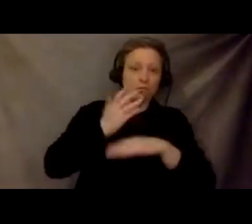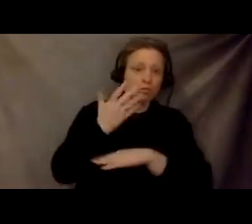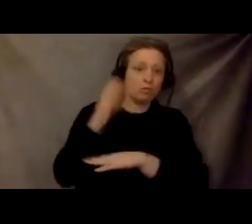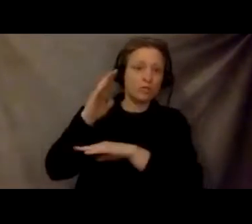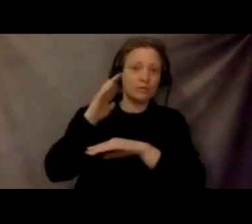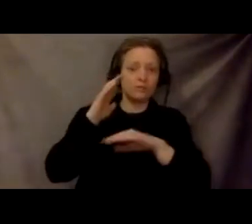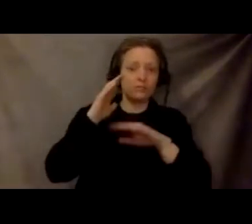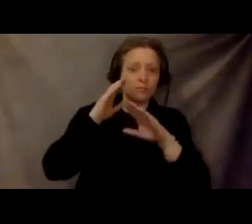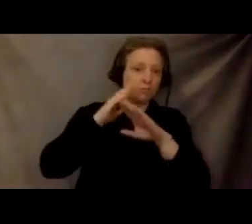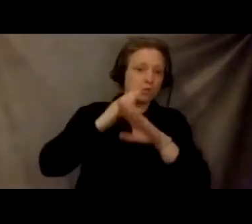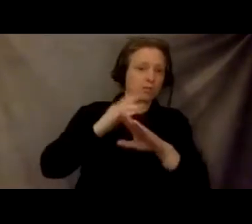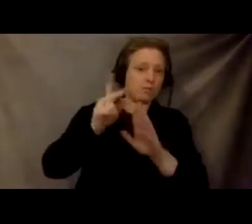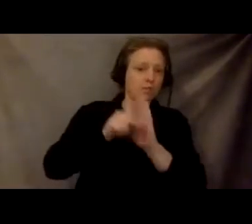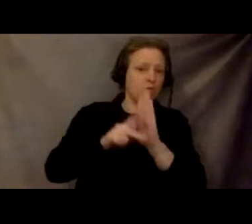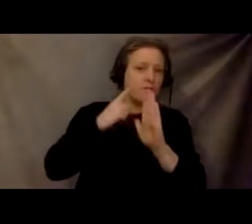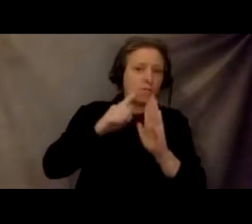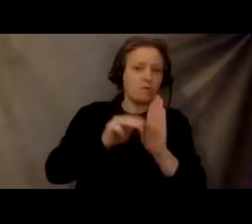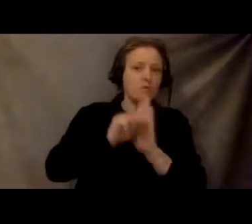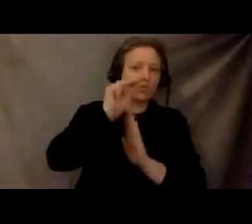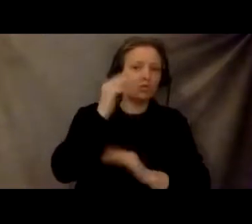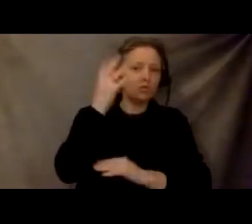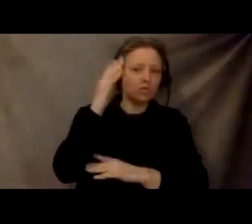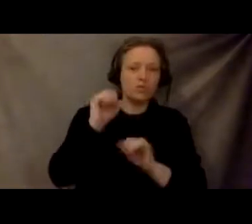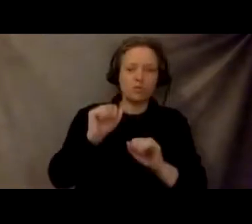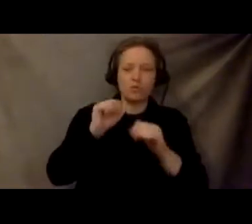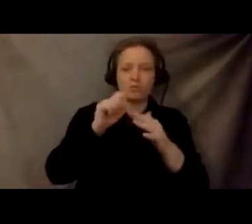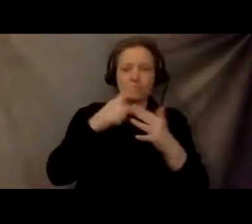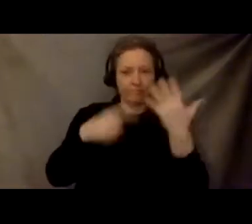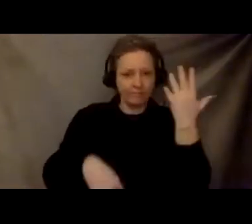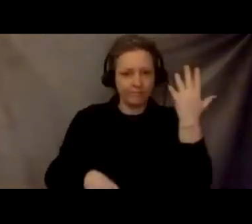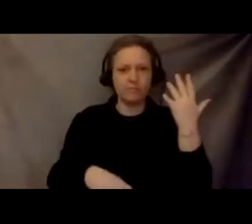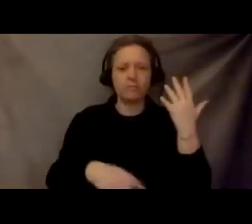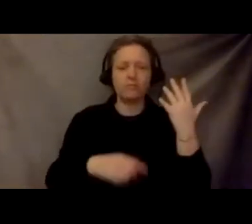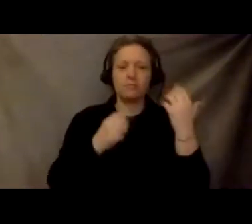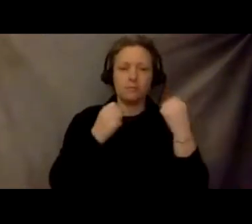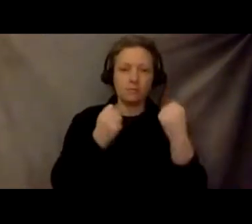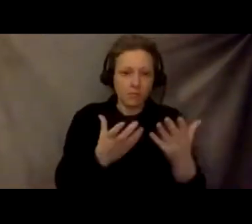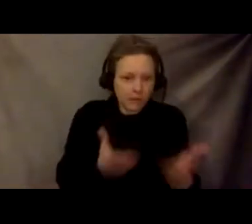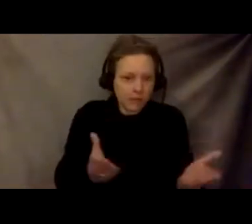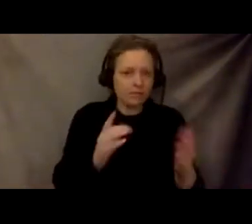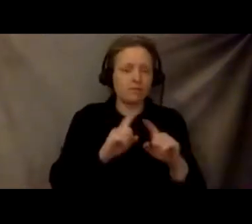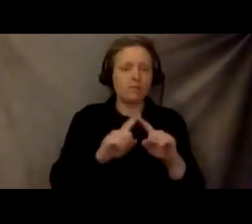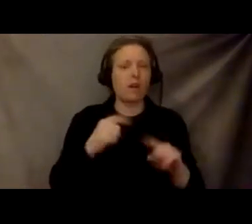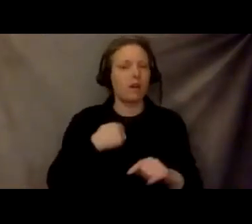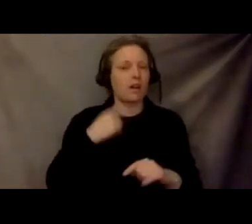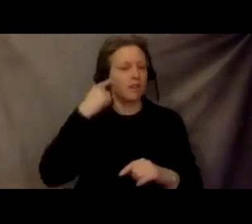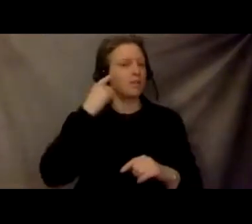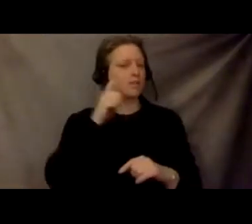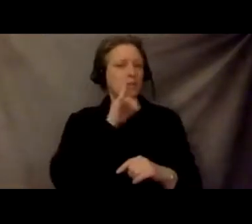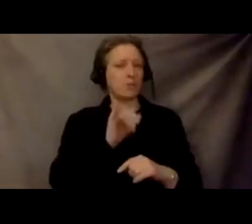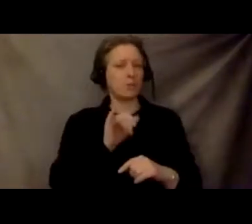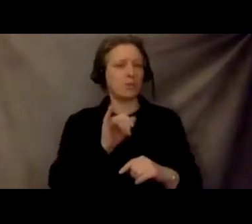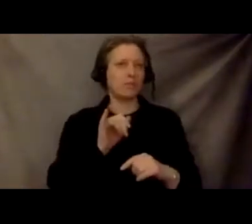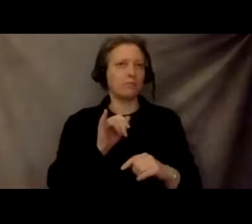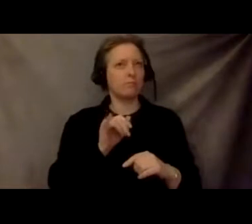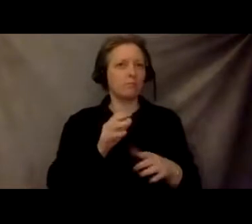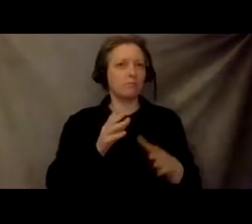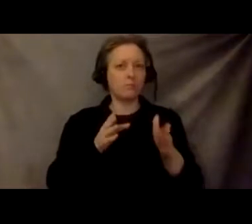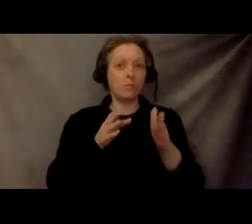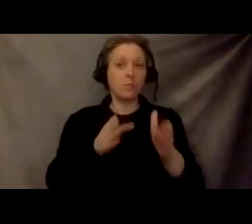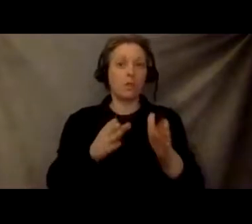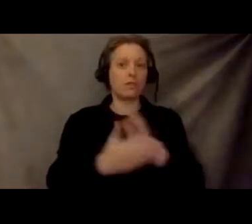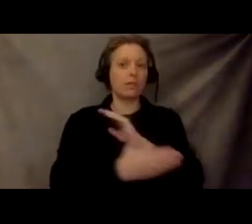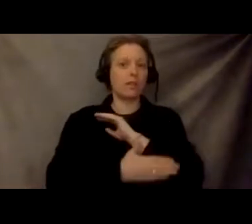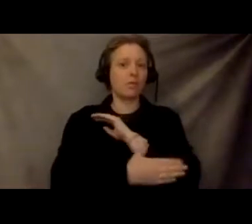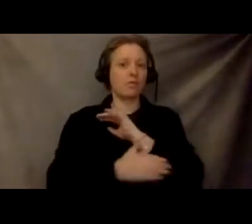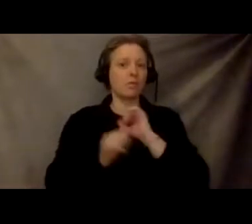trees. They could do any number of things. I just think like it's a way that the county could begin to move